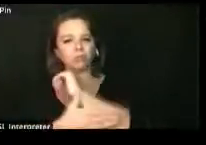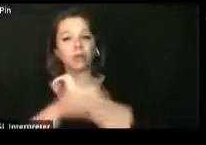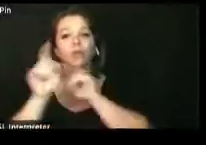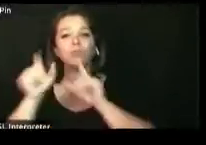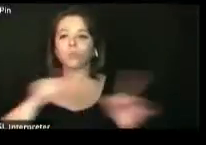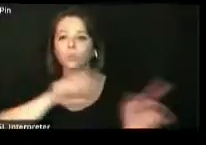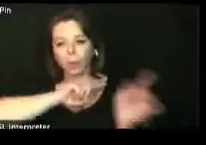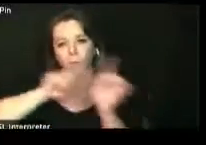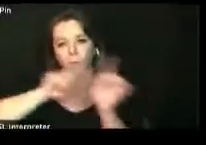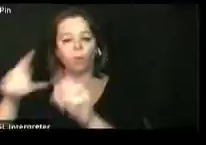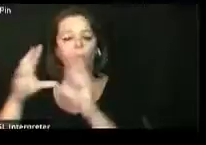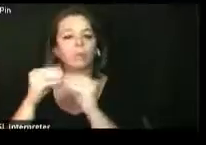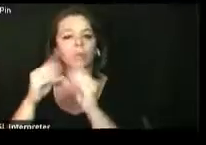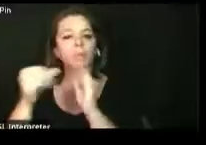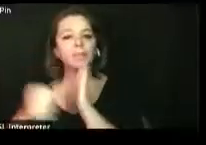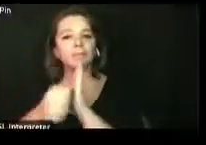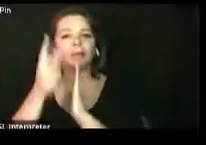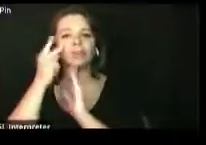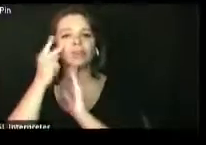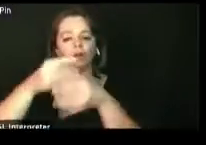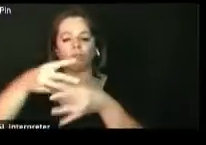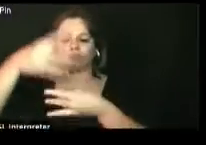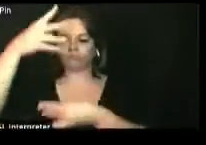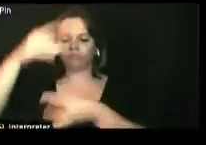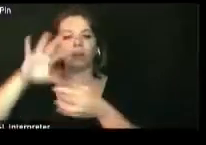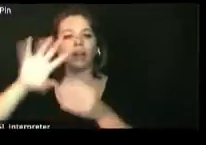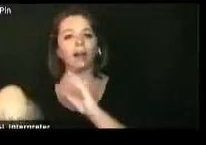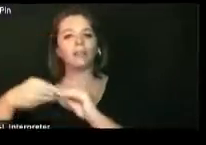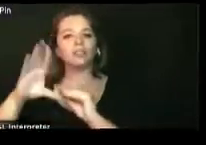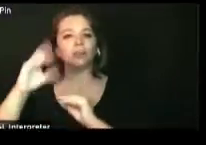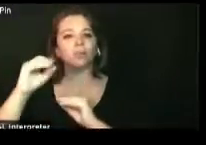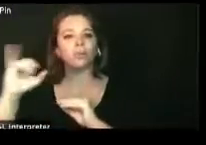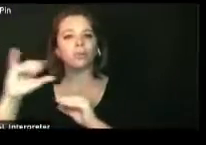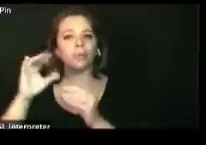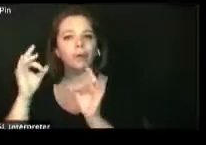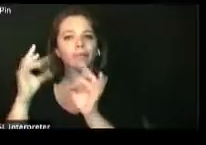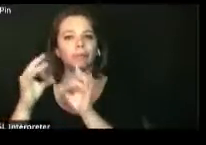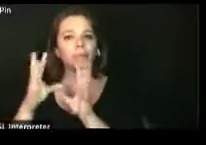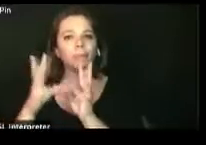website to see a list of additional COI input meetings at